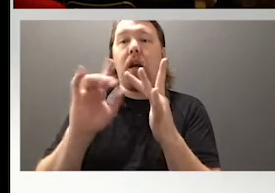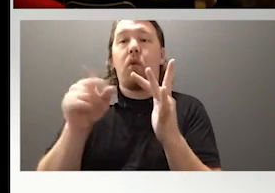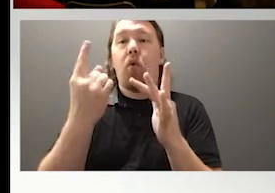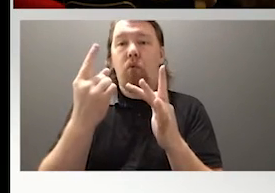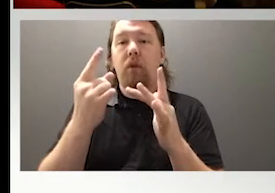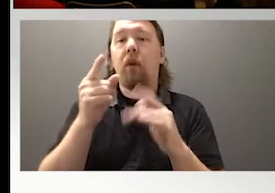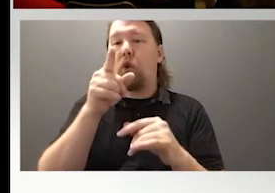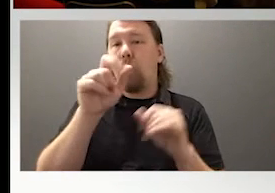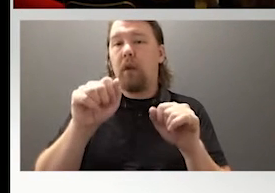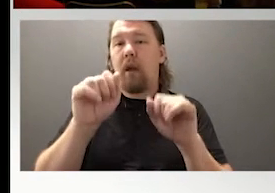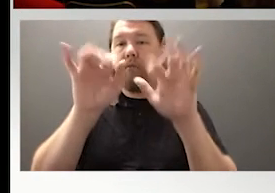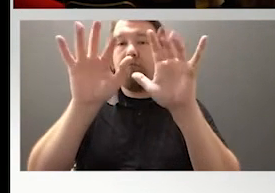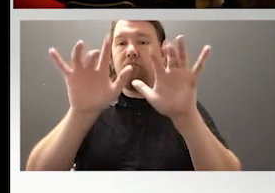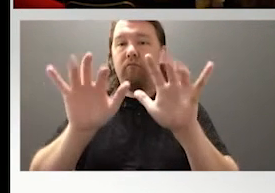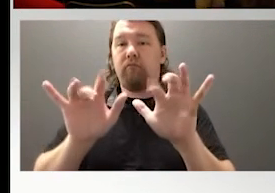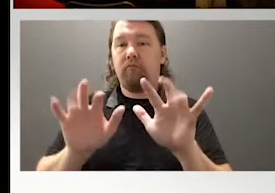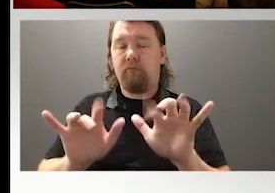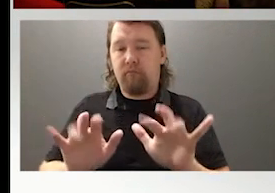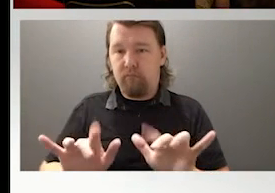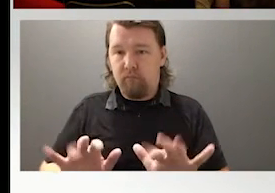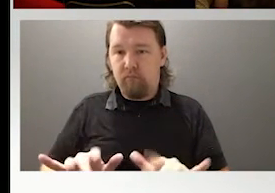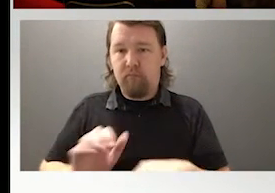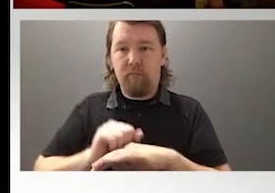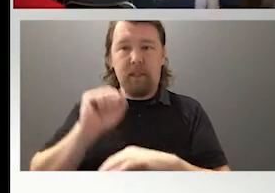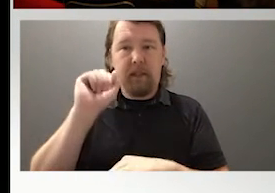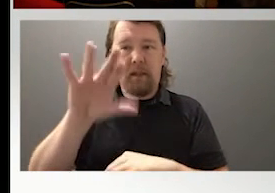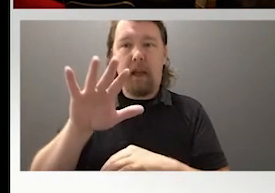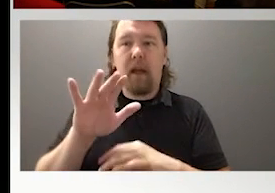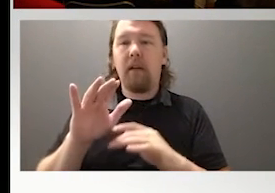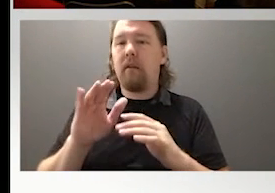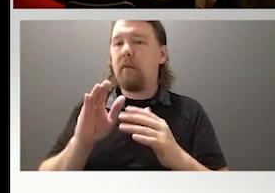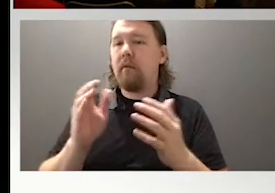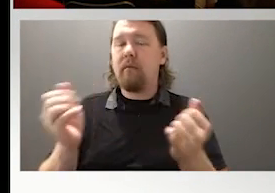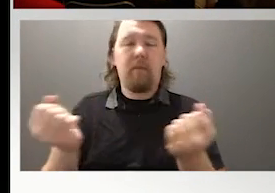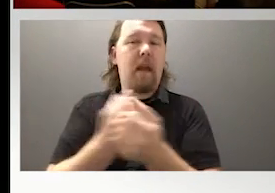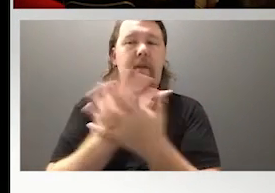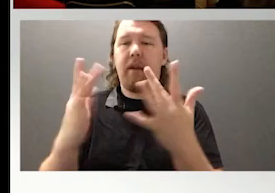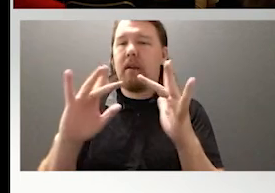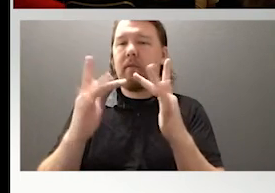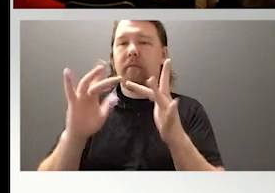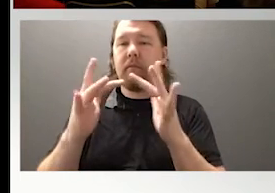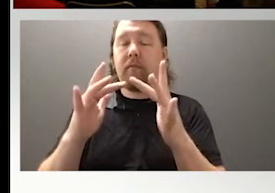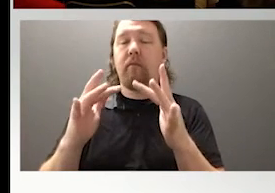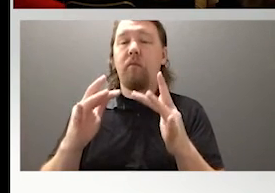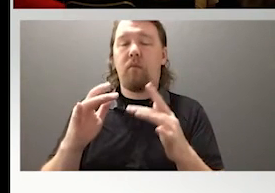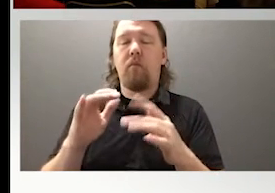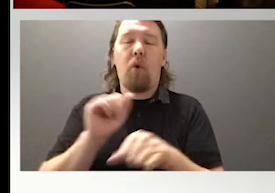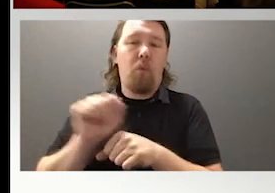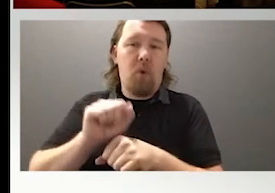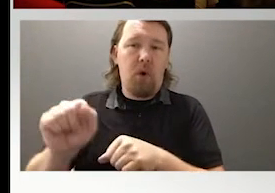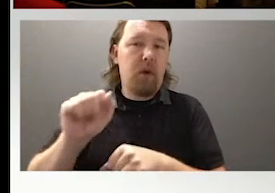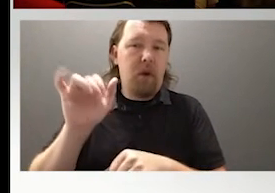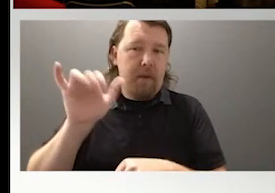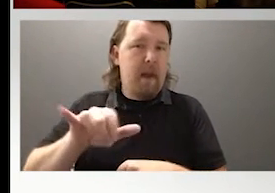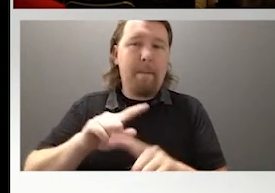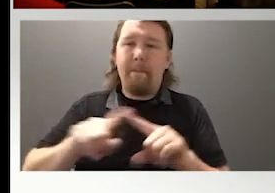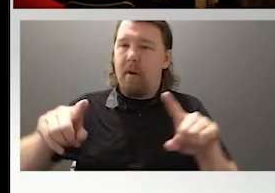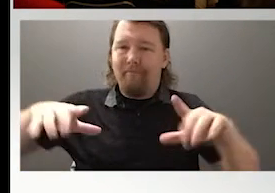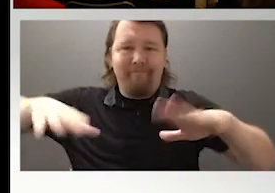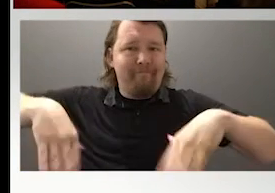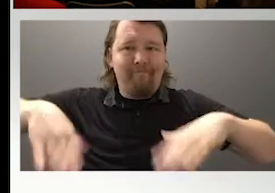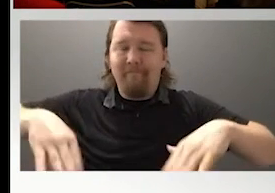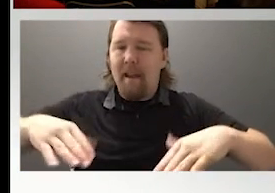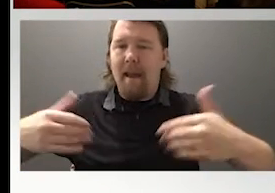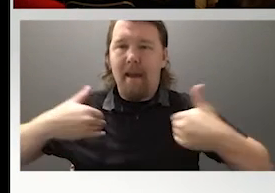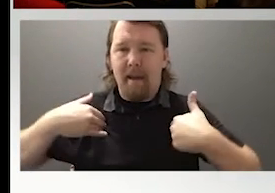able to fill it out online and submit it online through our iConnect system, but we're not quite there